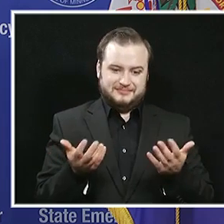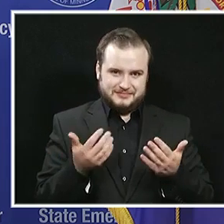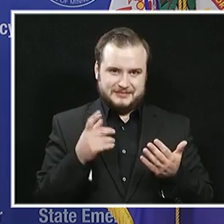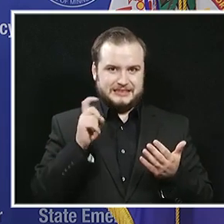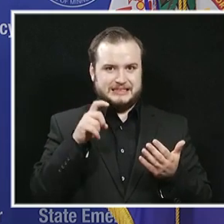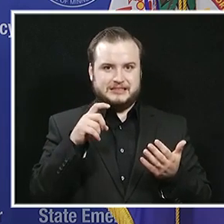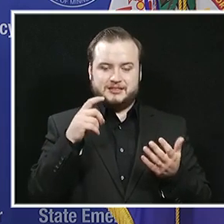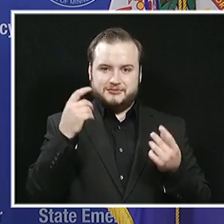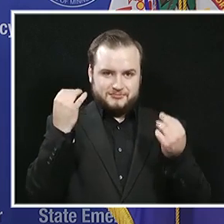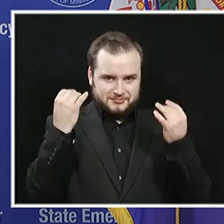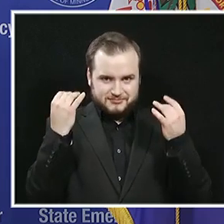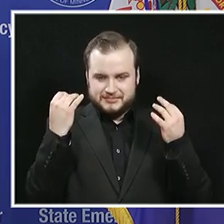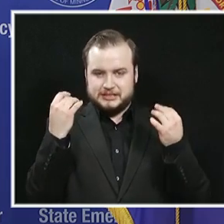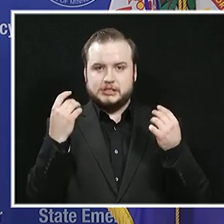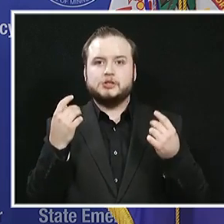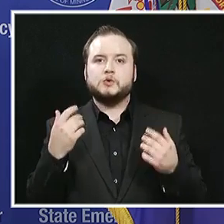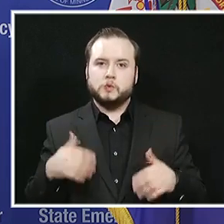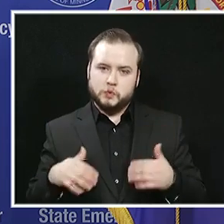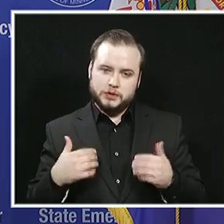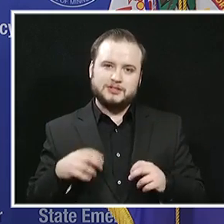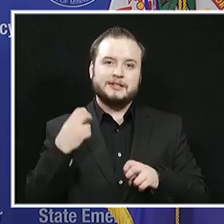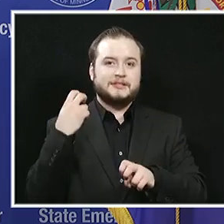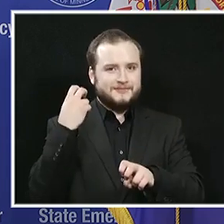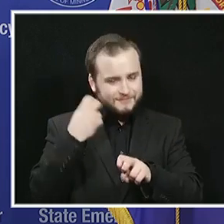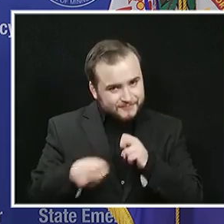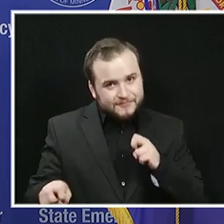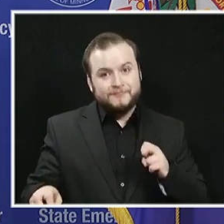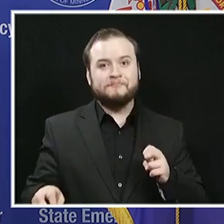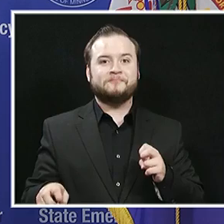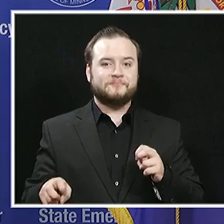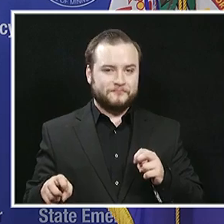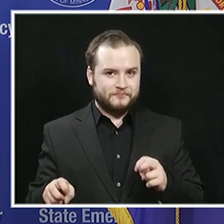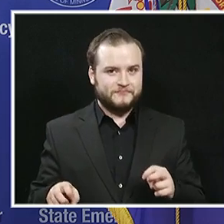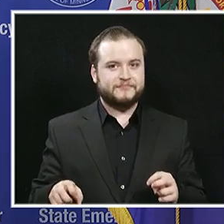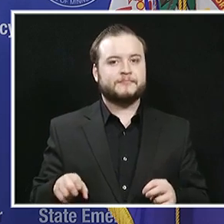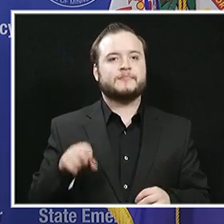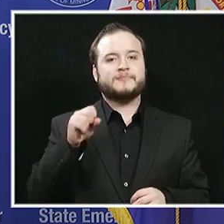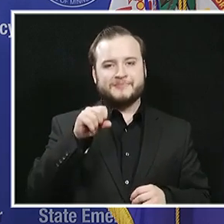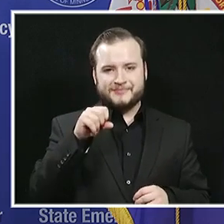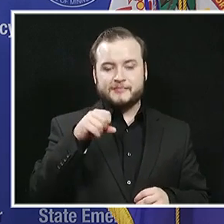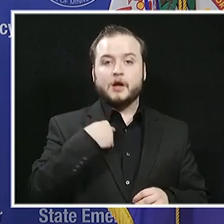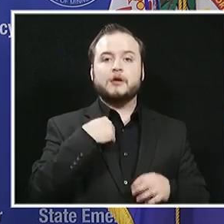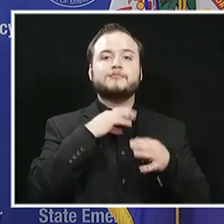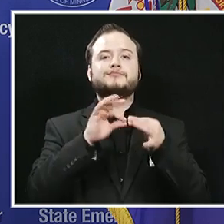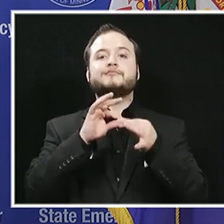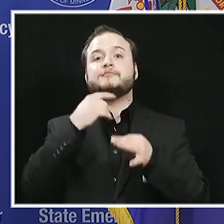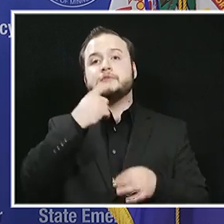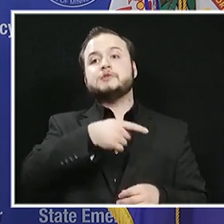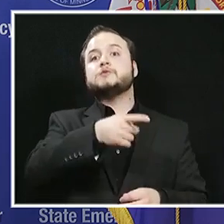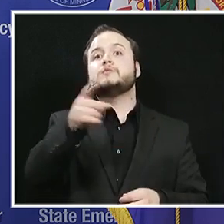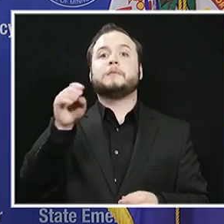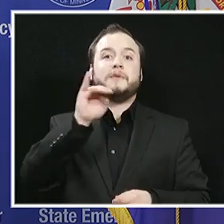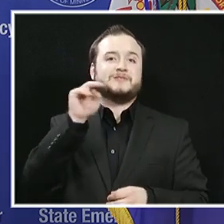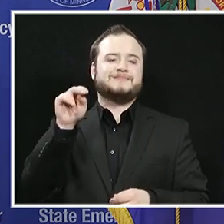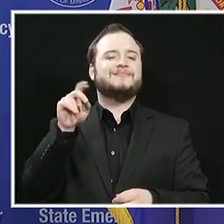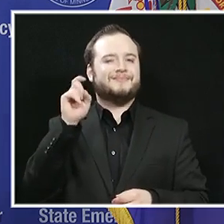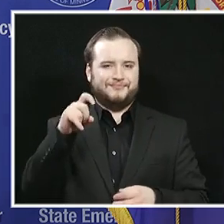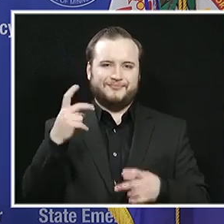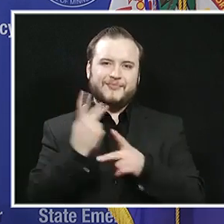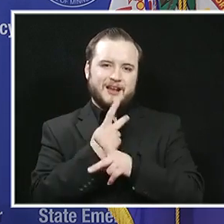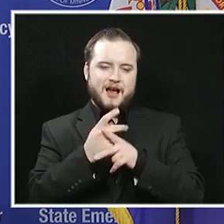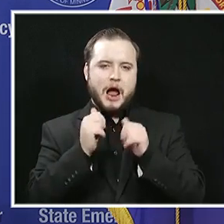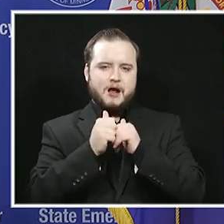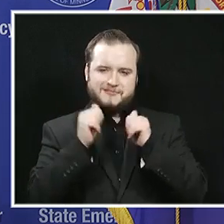think it's going to be difficult to do these, but what I want to tell Minnesotans is, we're trying to figure out a way to allow some of that to happen in some way. Is that on